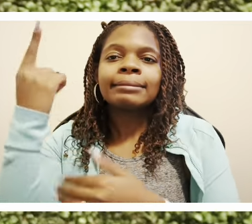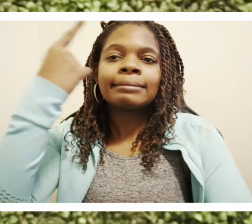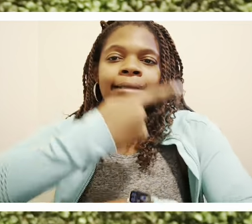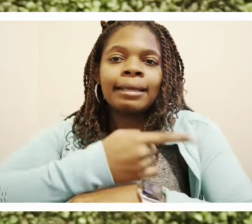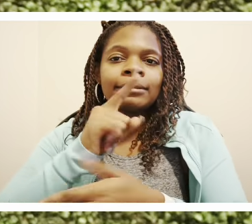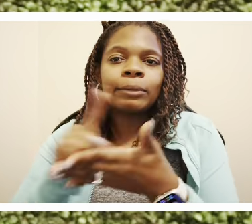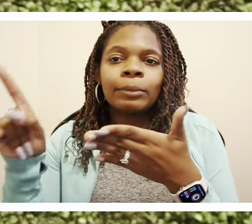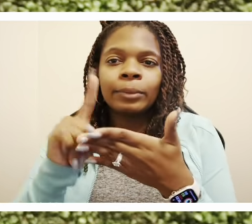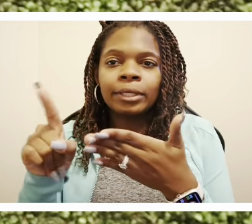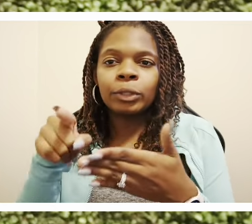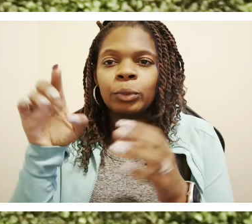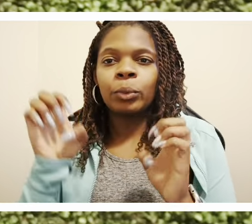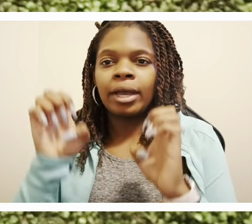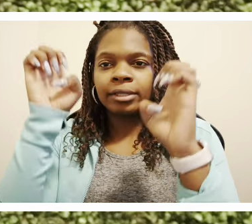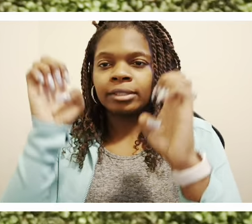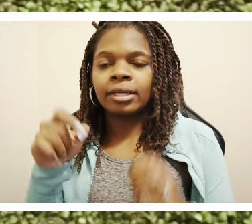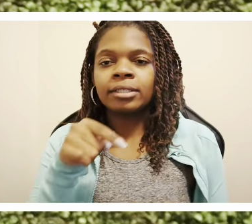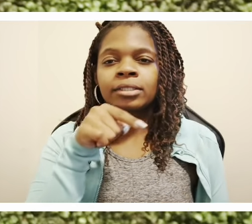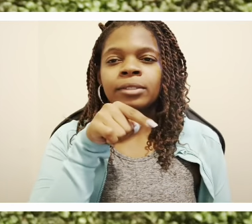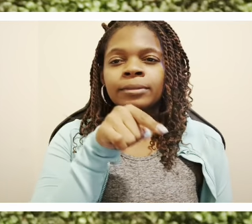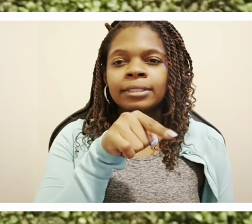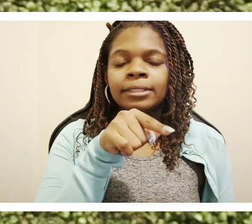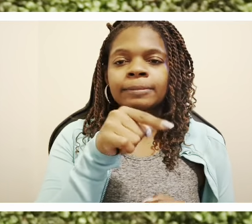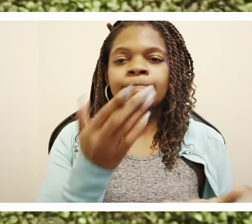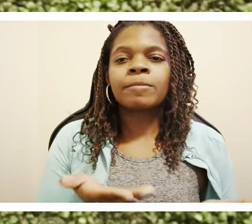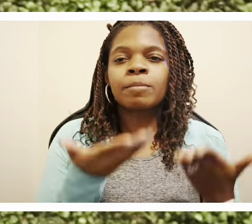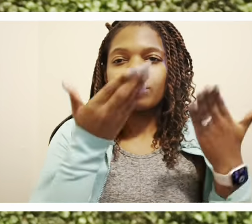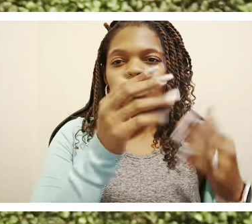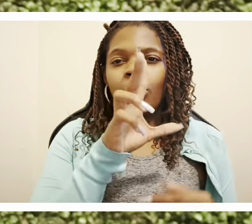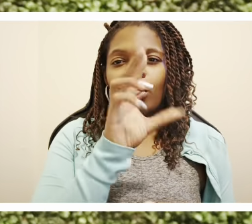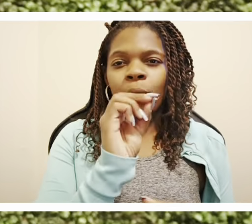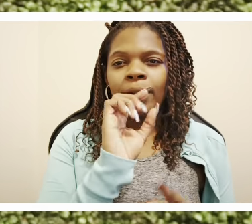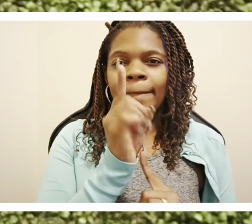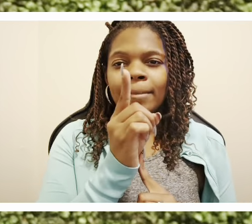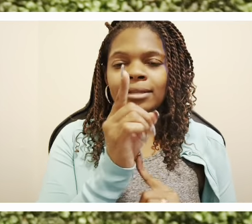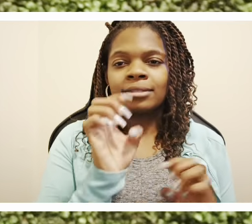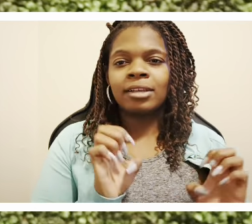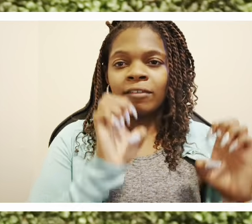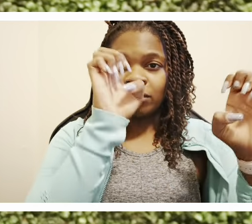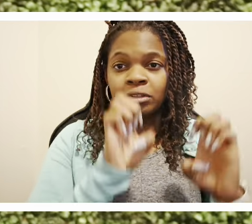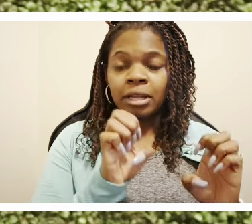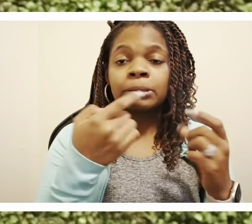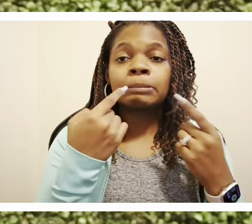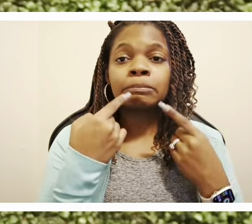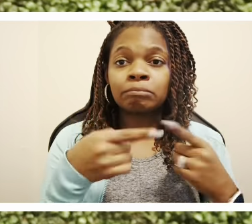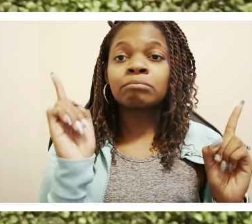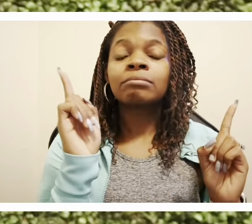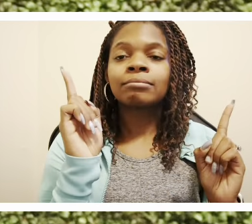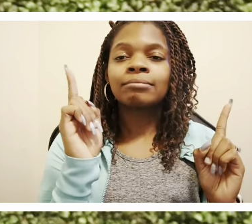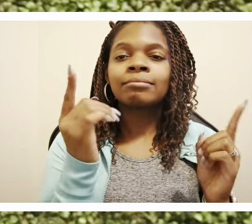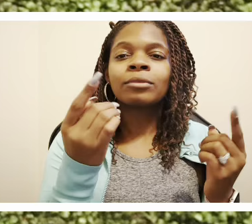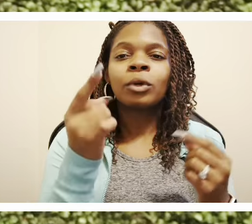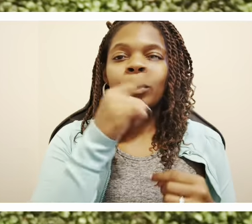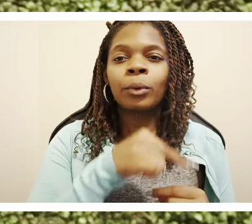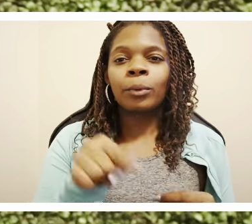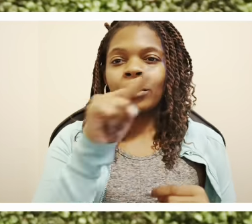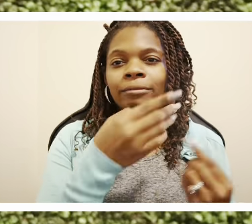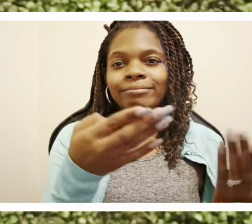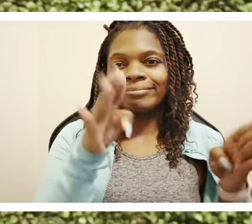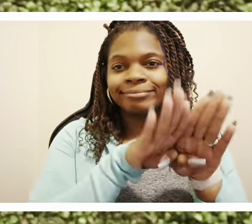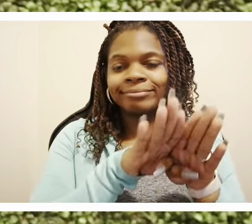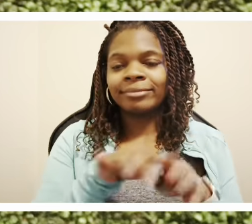like 30 minutes of exercise a day. If you do that, you close out your ring. Versus the Fitbit is how many days, not how long